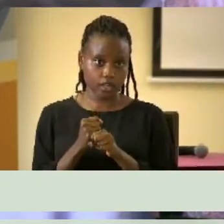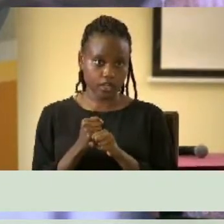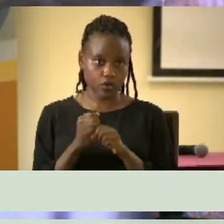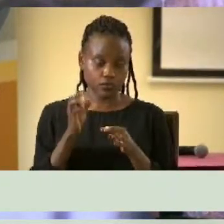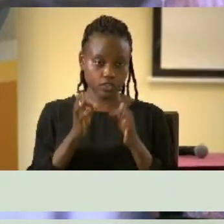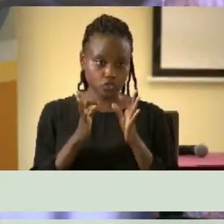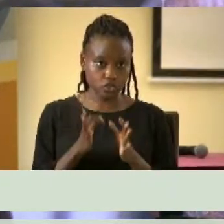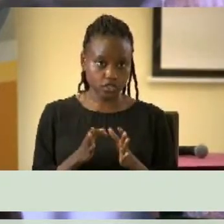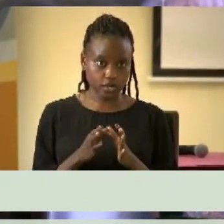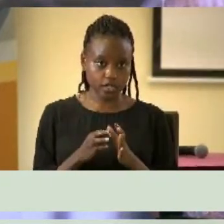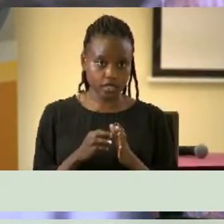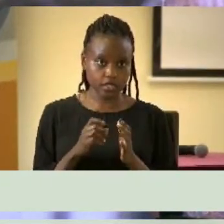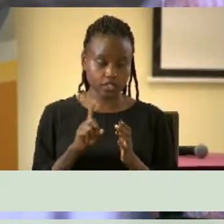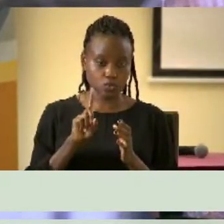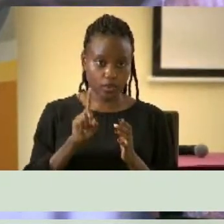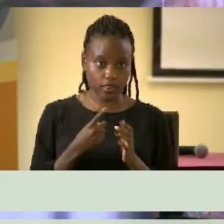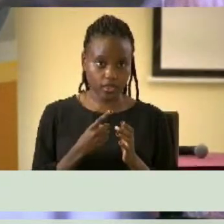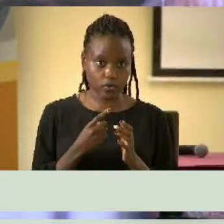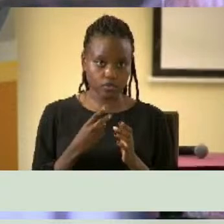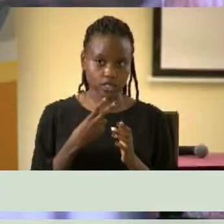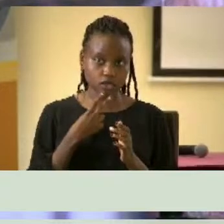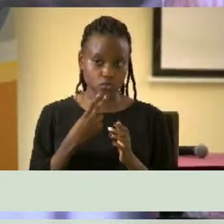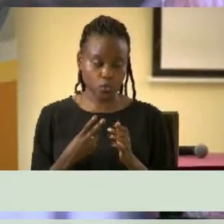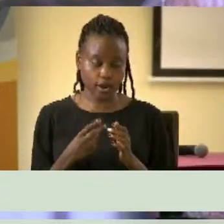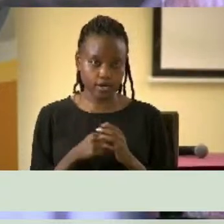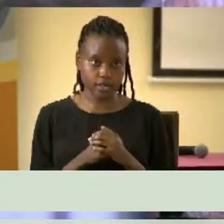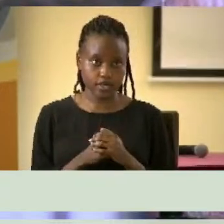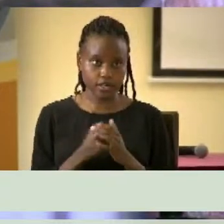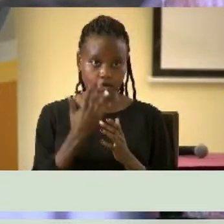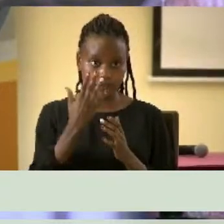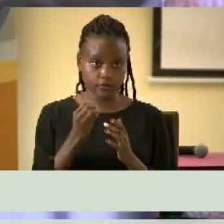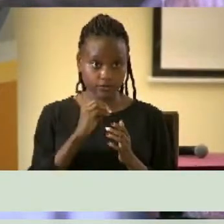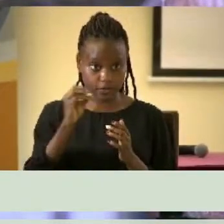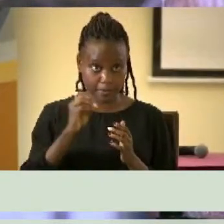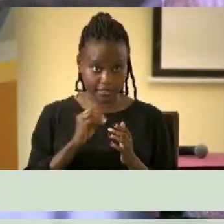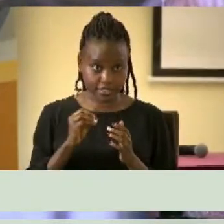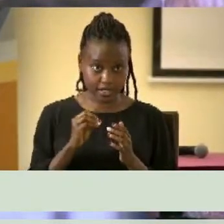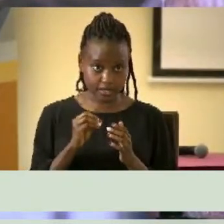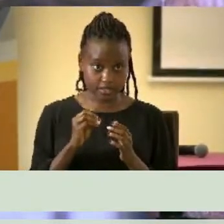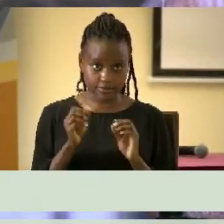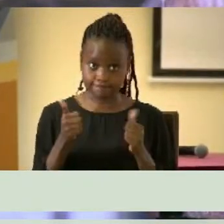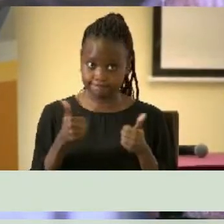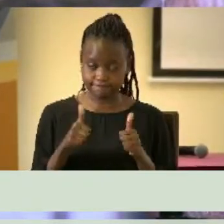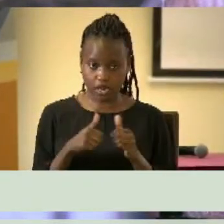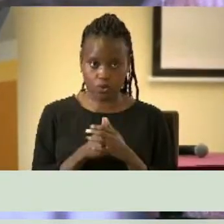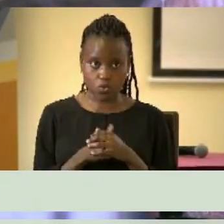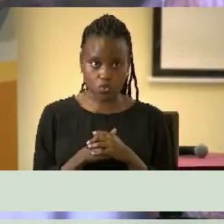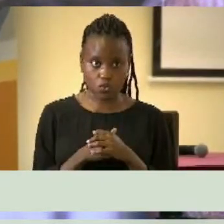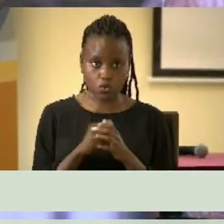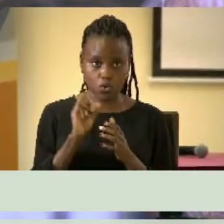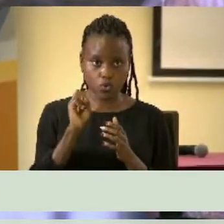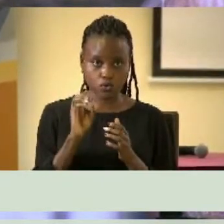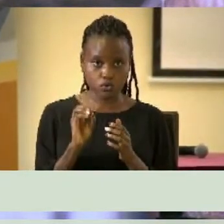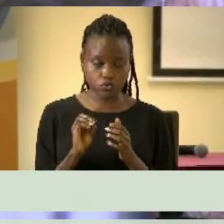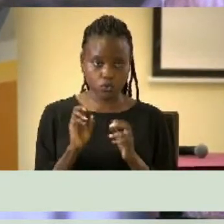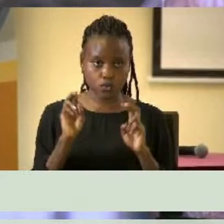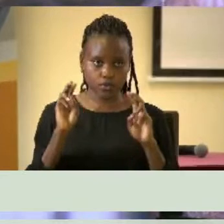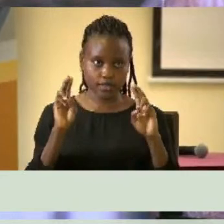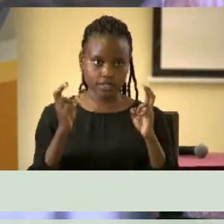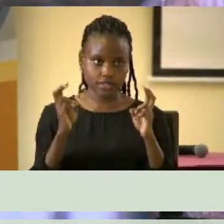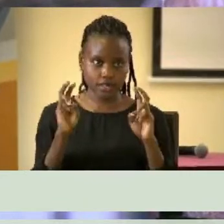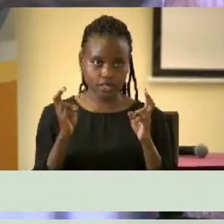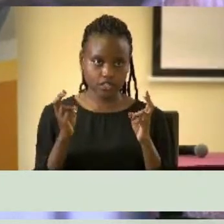is 1,200. We have not even made the 50% mark. So it's an issue